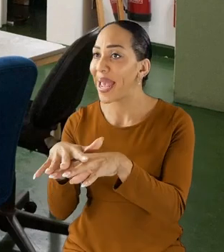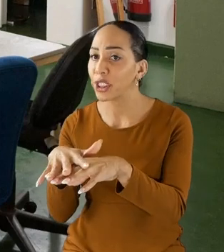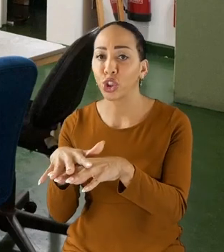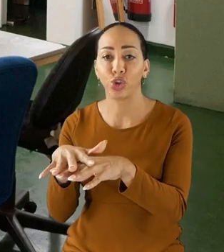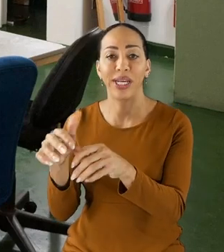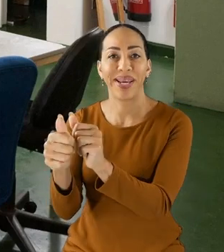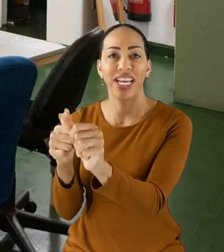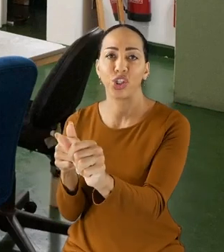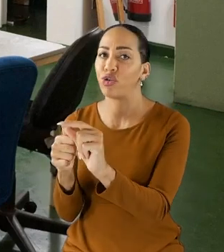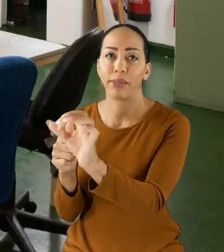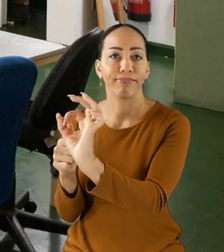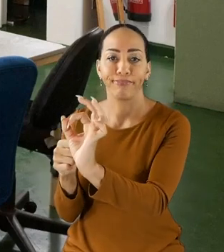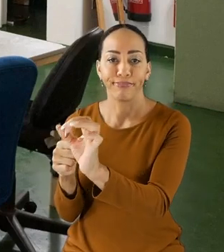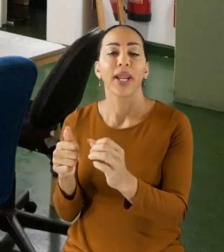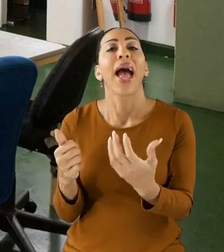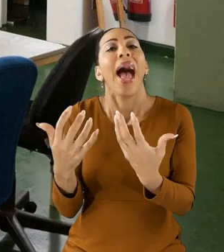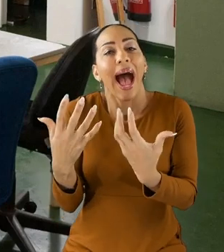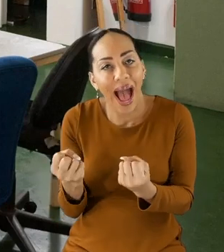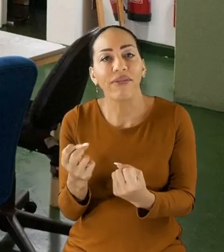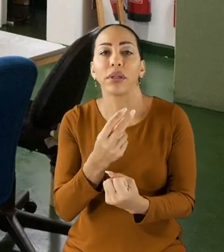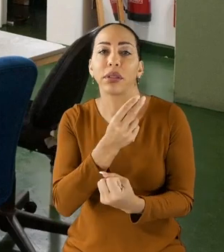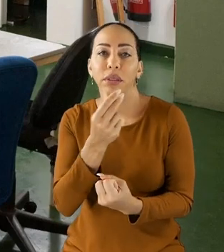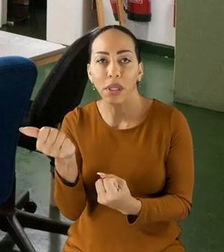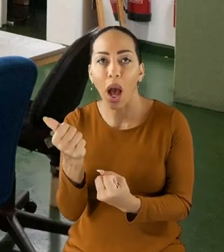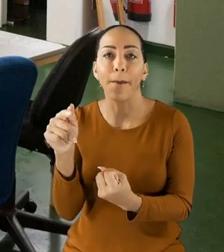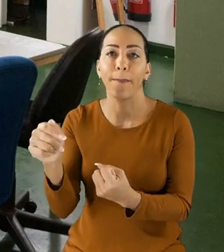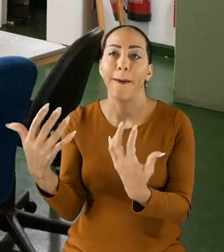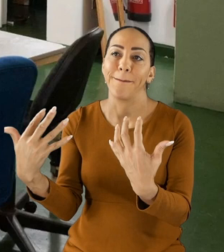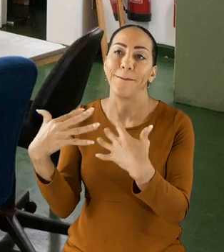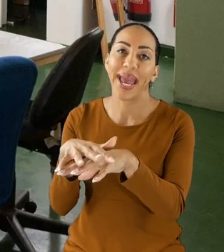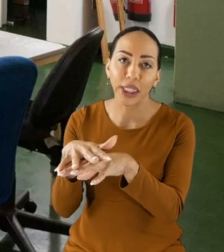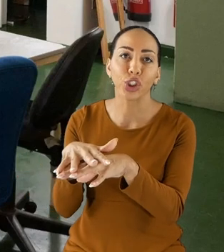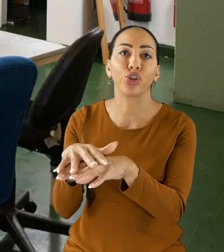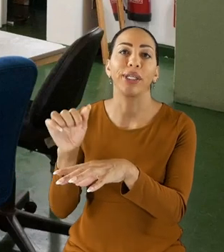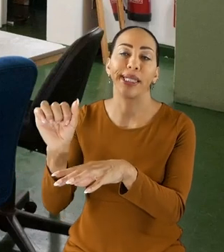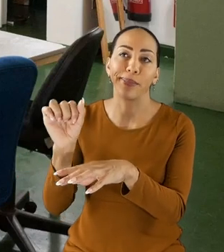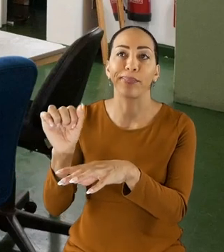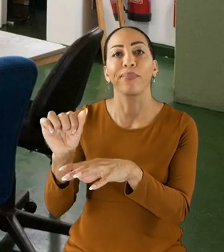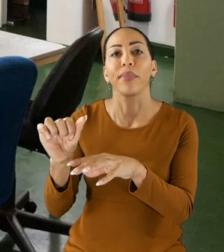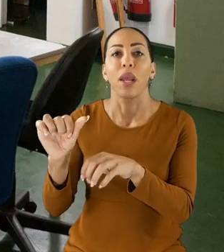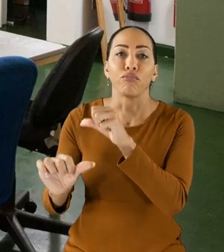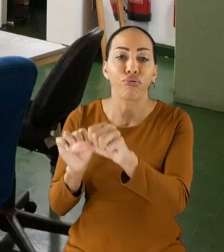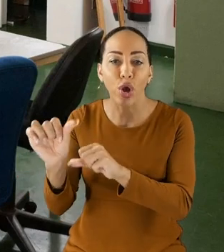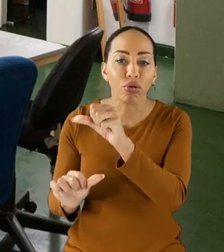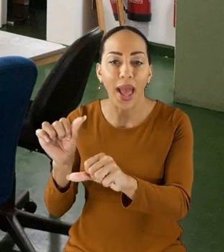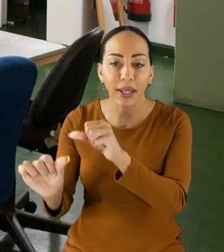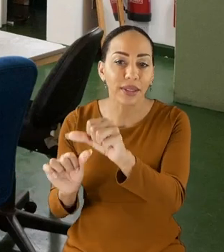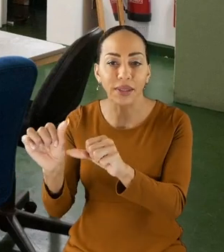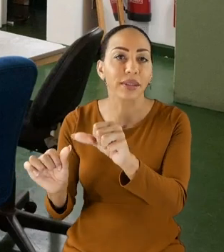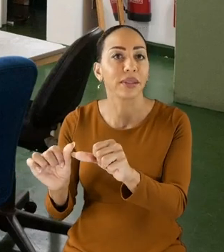lacking in mainstream reviews. So whilst there has been progress in terms of mainstream critique of work by disabled